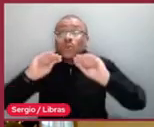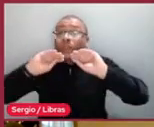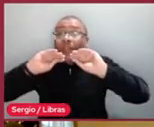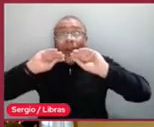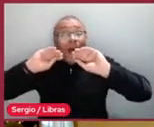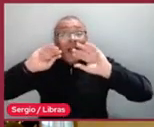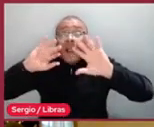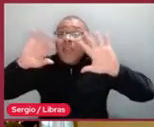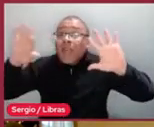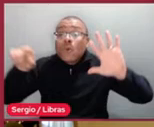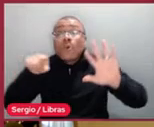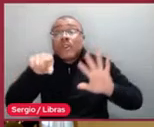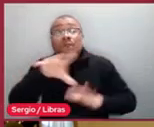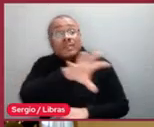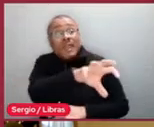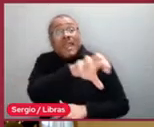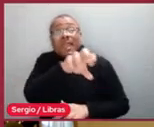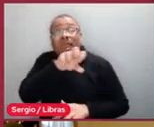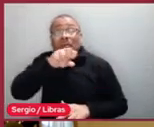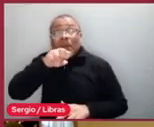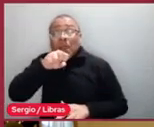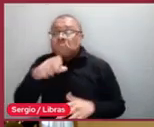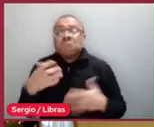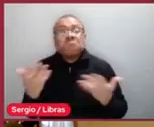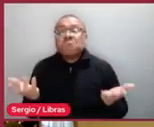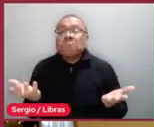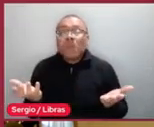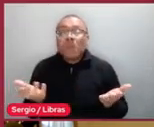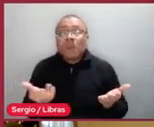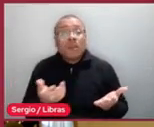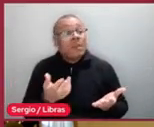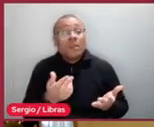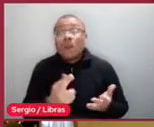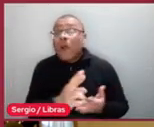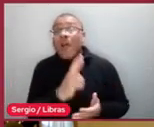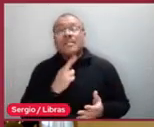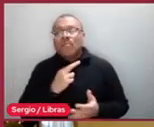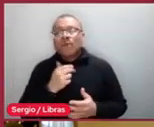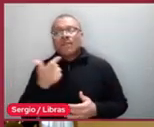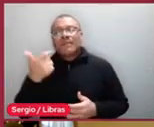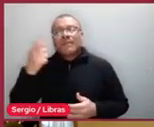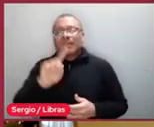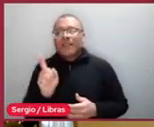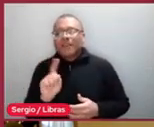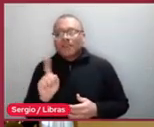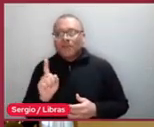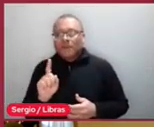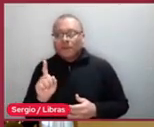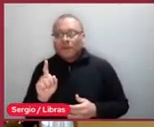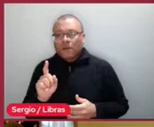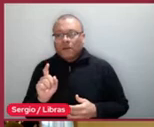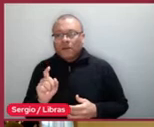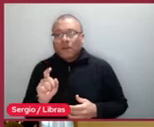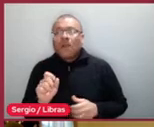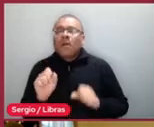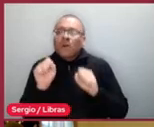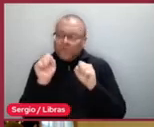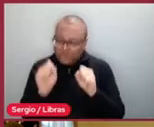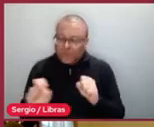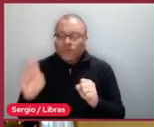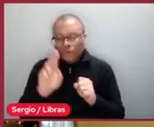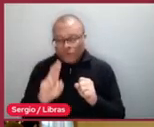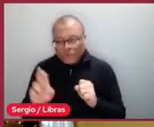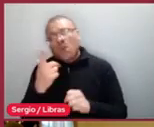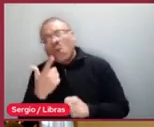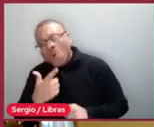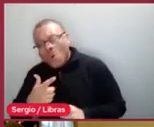you get everywhere and then negate everything. You could use RL, but RL API is not